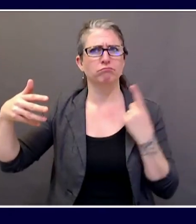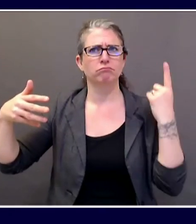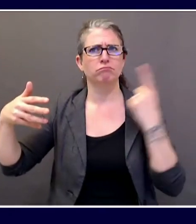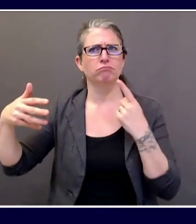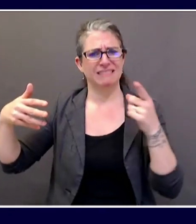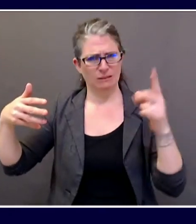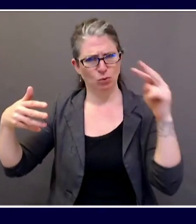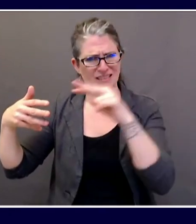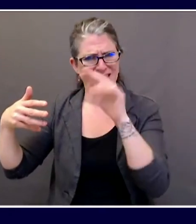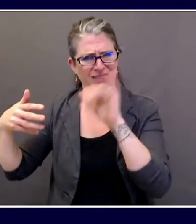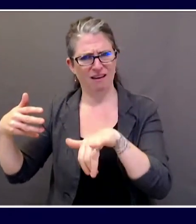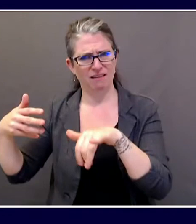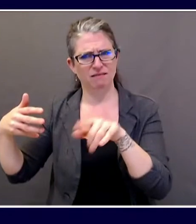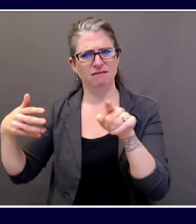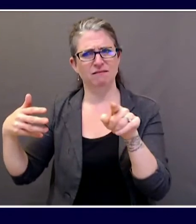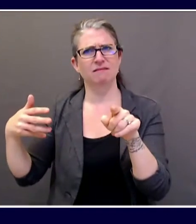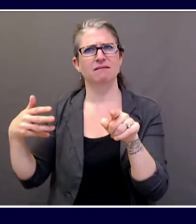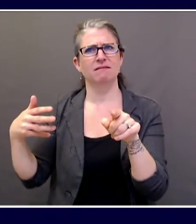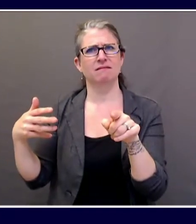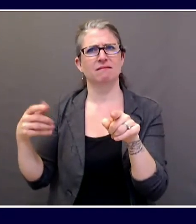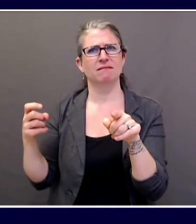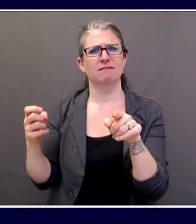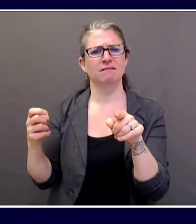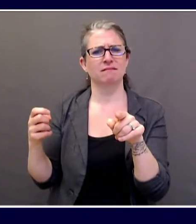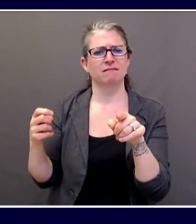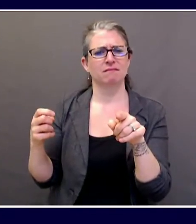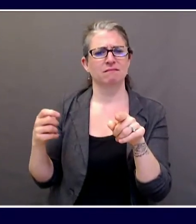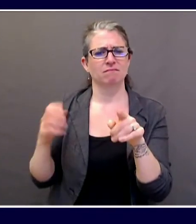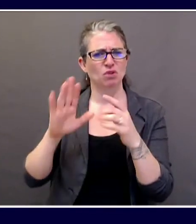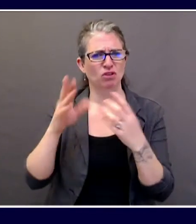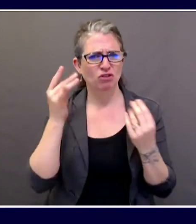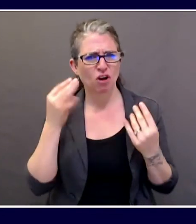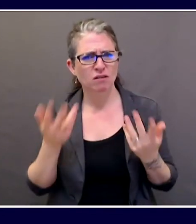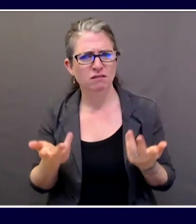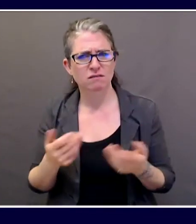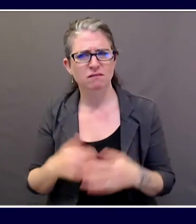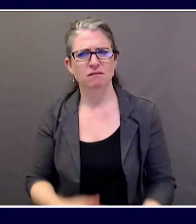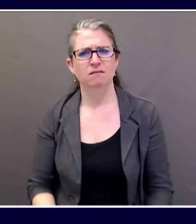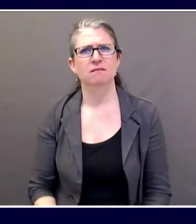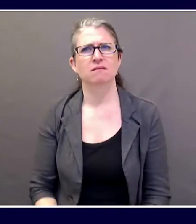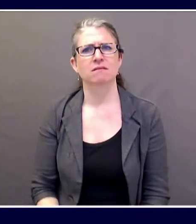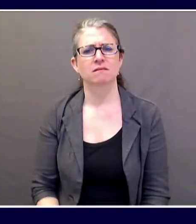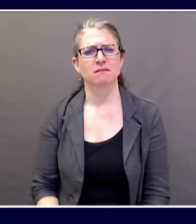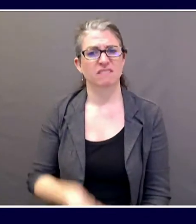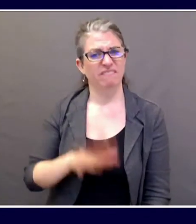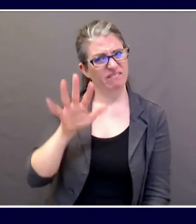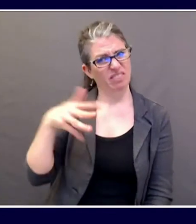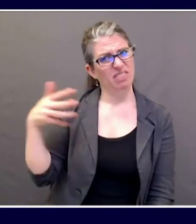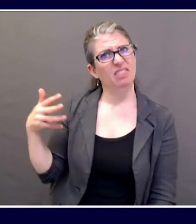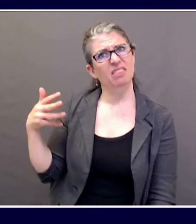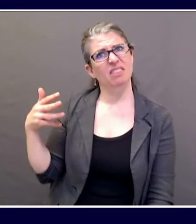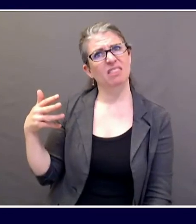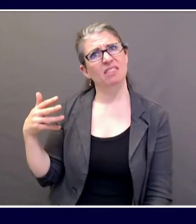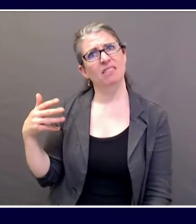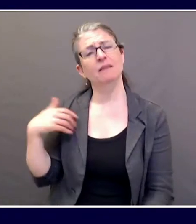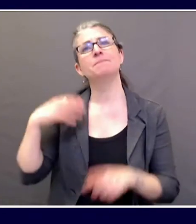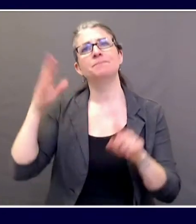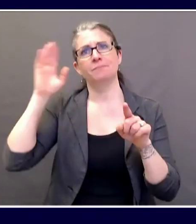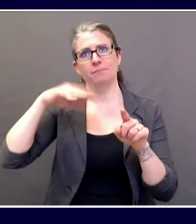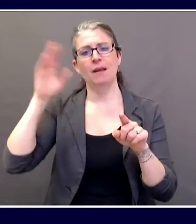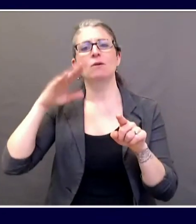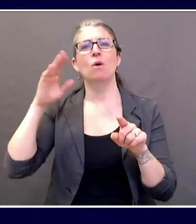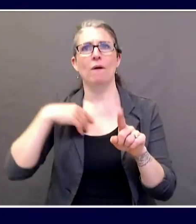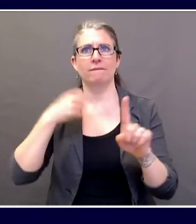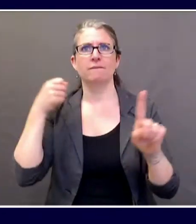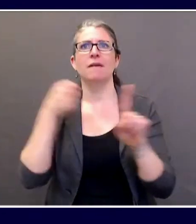why that is. It did occur to me there is the outbreak at Bates College, for example. I don't know